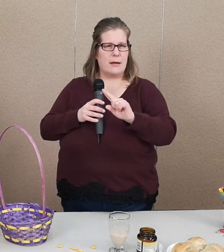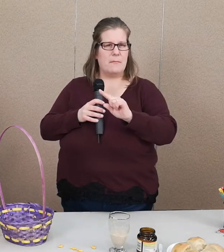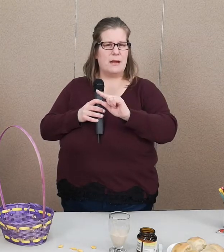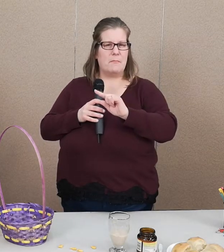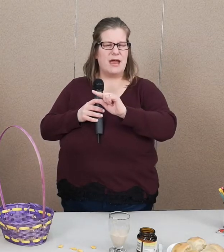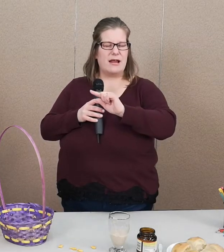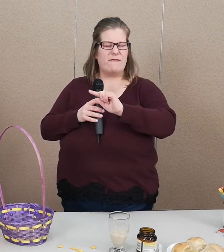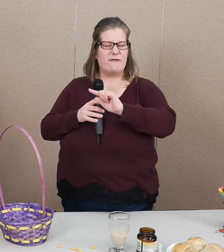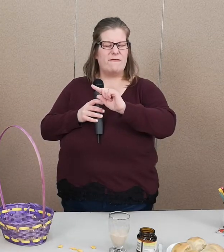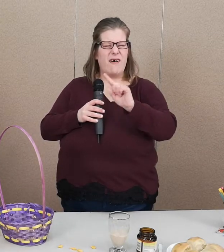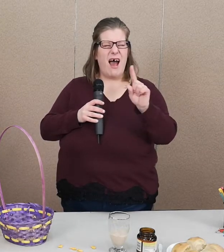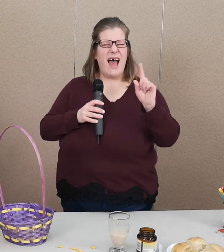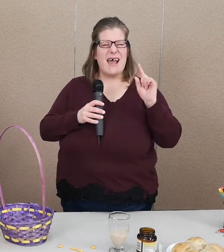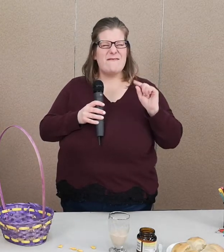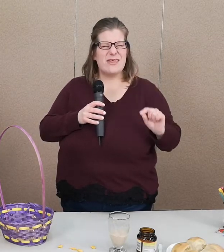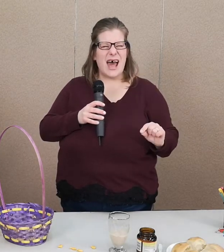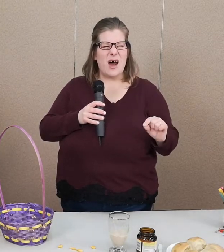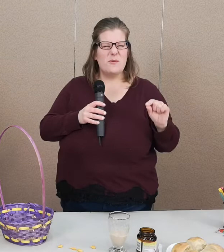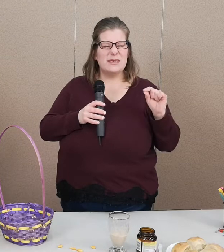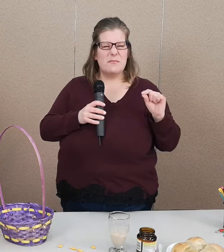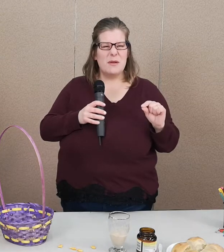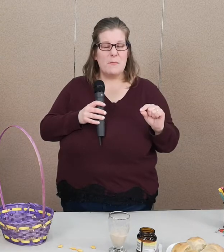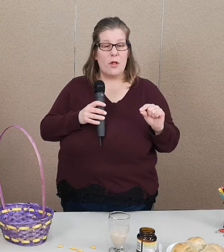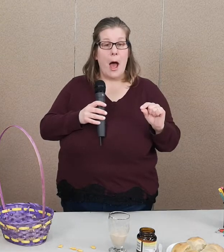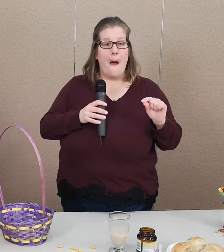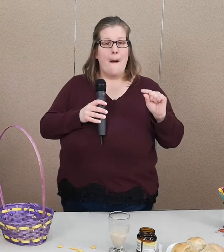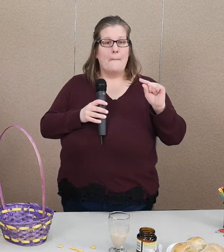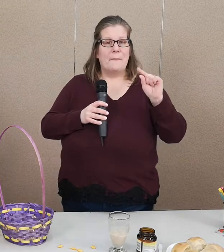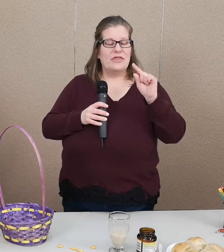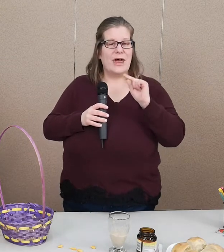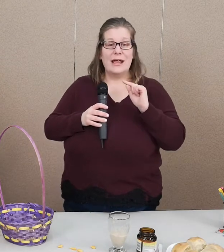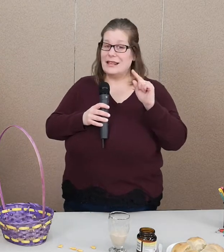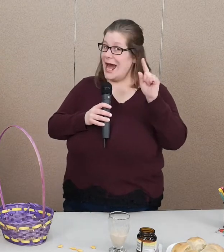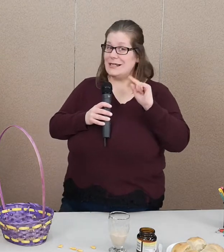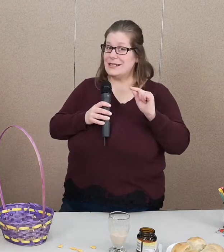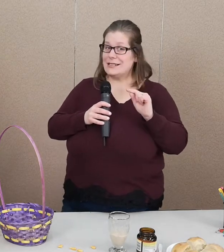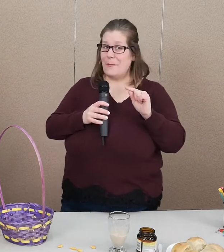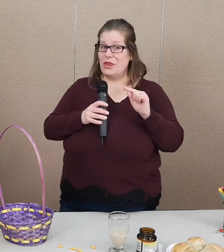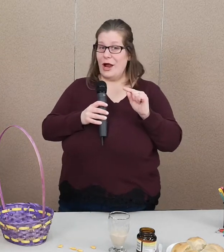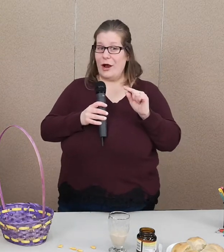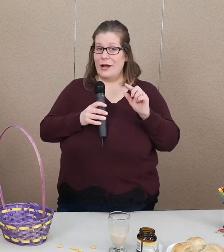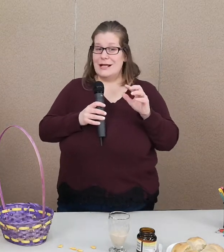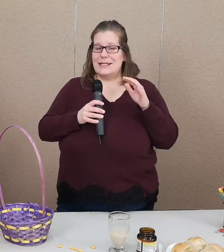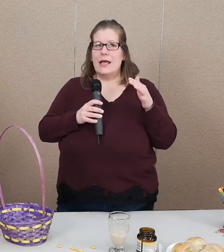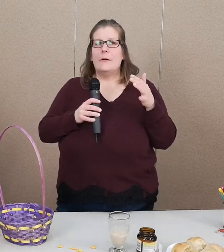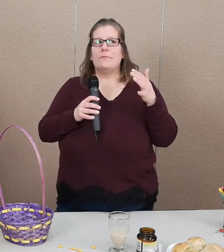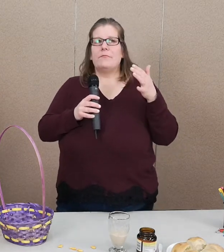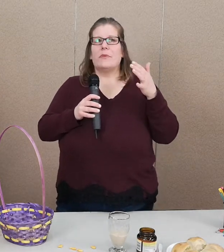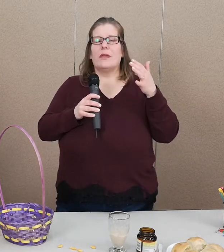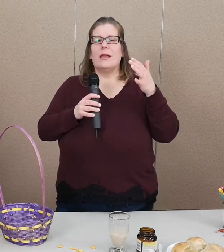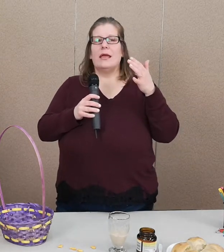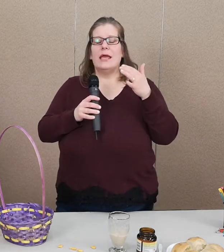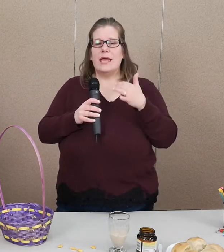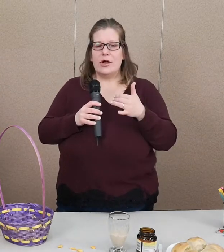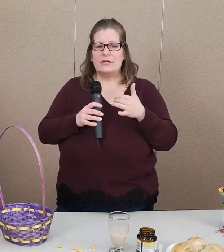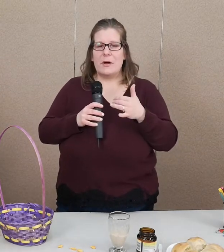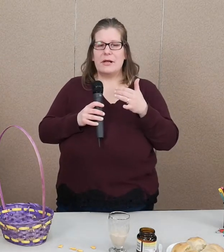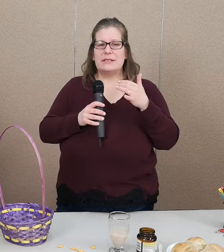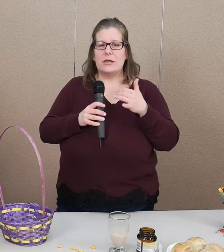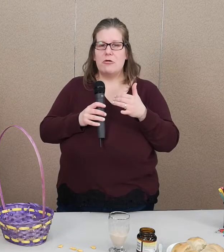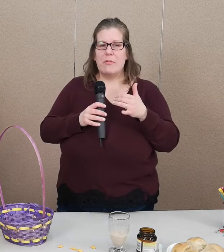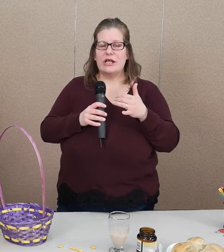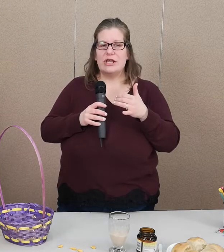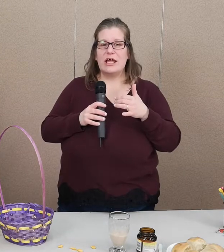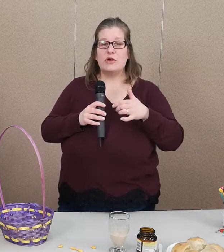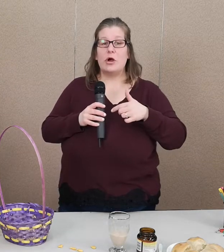God made it big enough for 5,000 people. But that doesn't stop there. See, he cares about